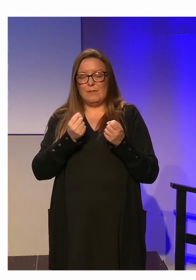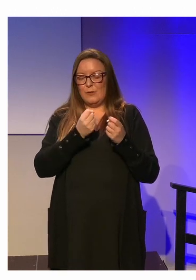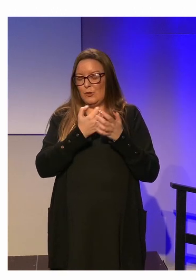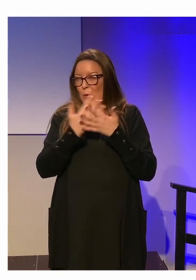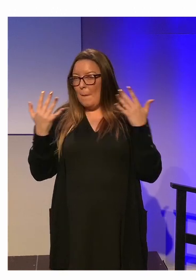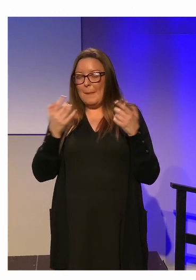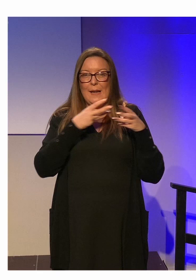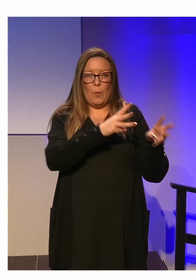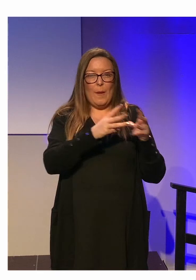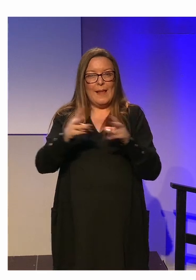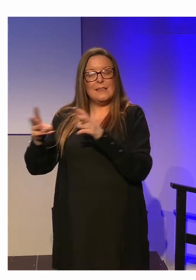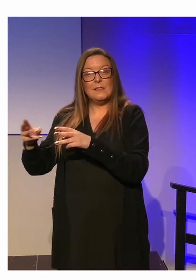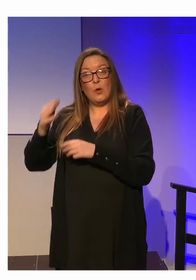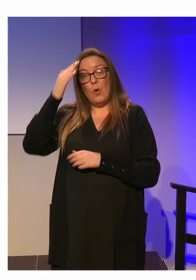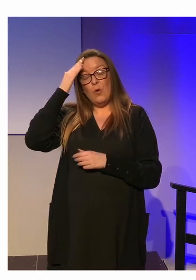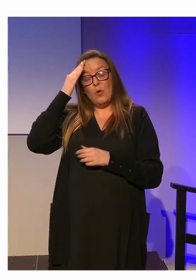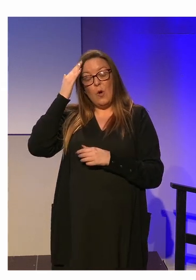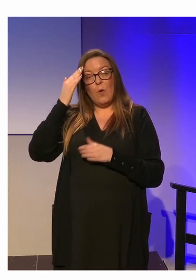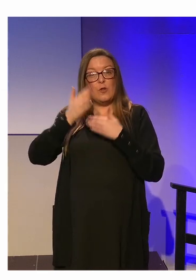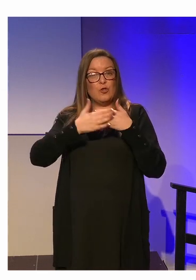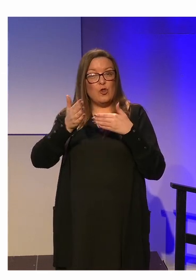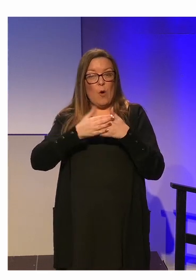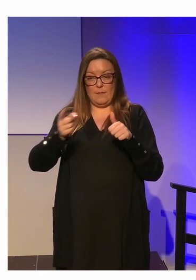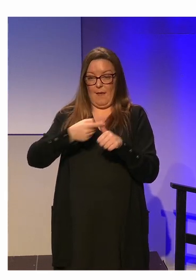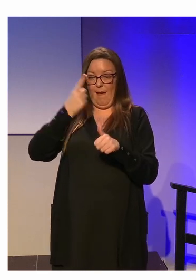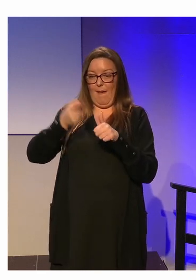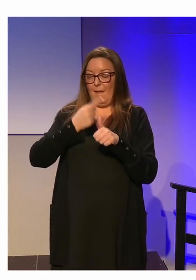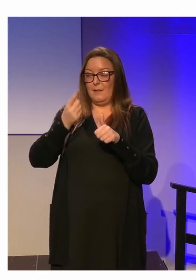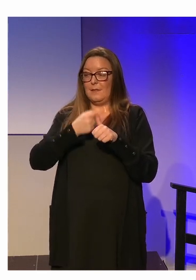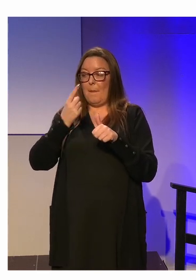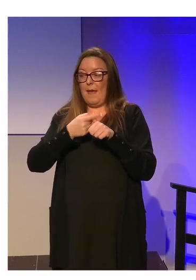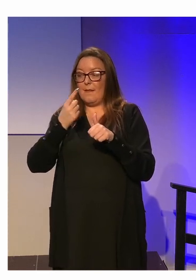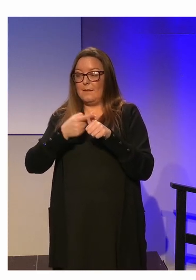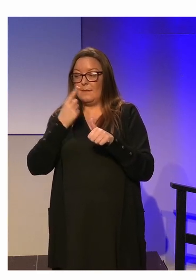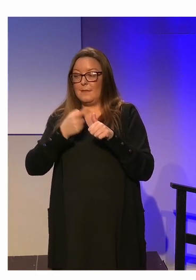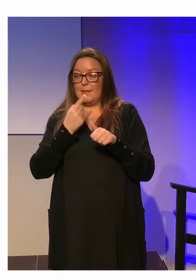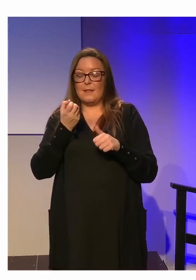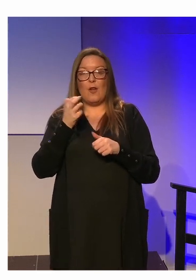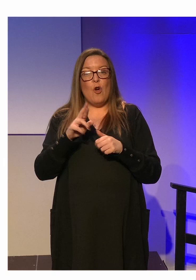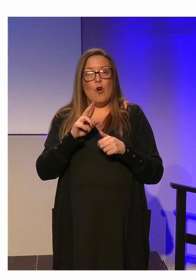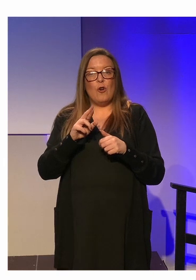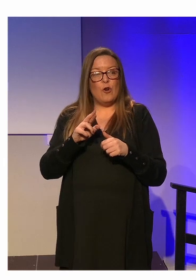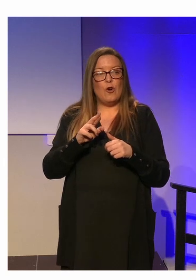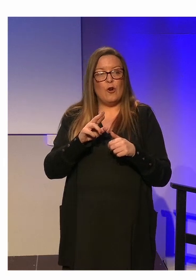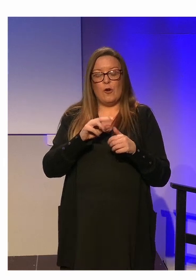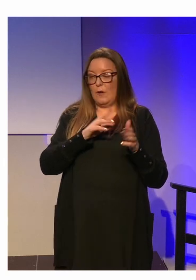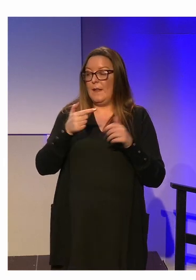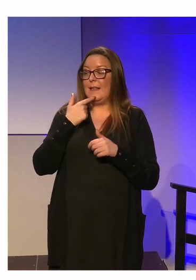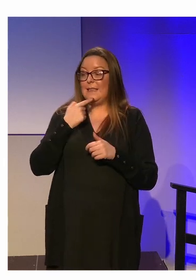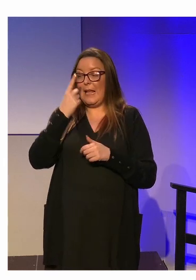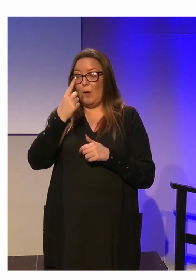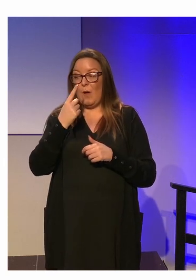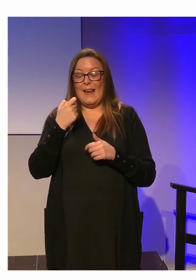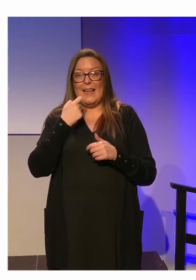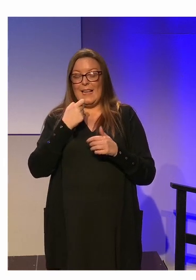Right, automatic doors, not designed for most people, right? Curb cuts, the OG, the original example. Easy grip